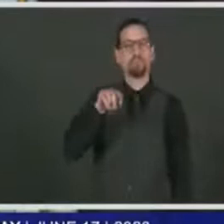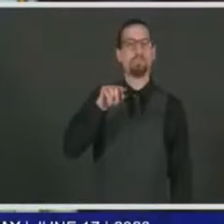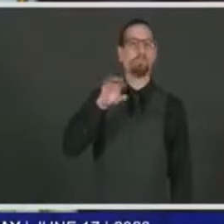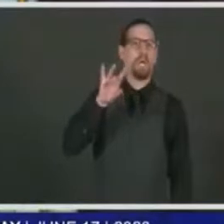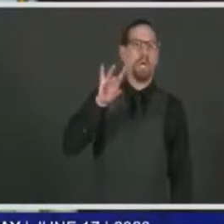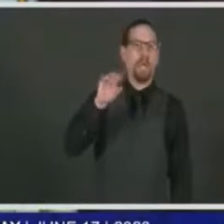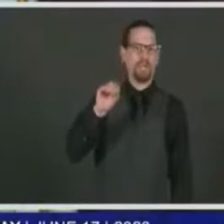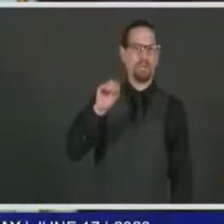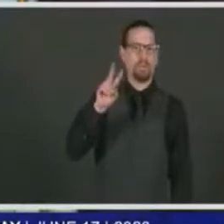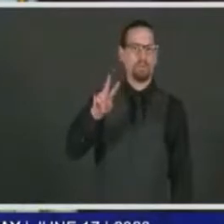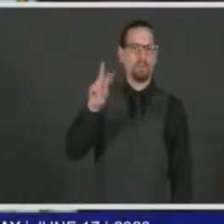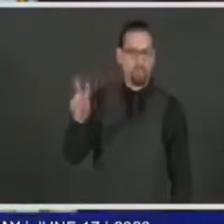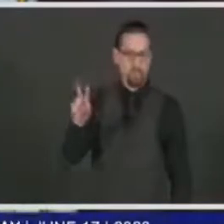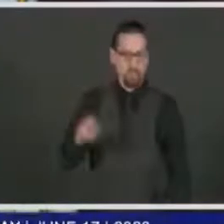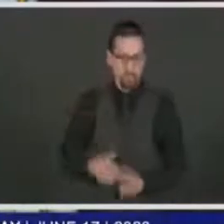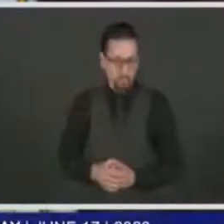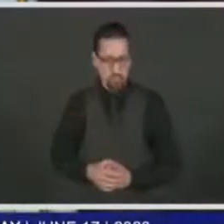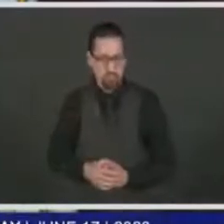222-8022.